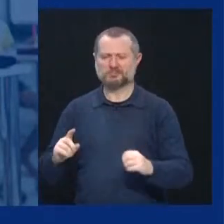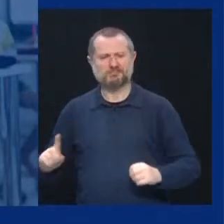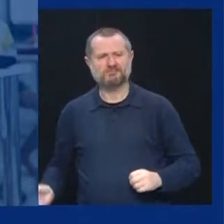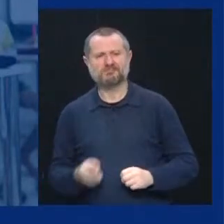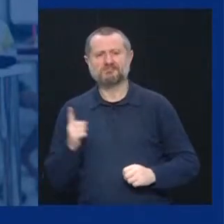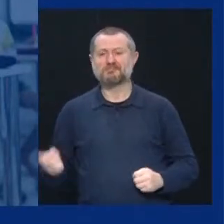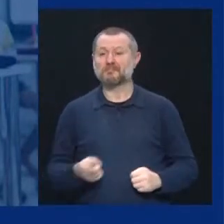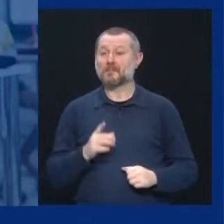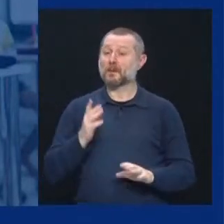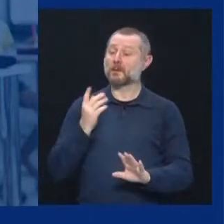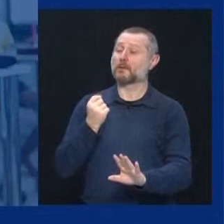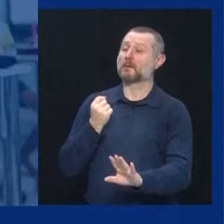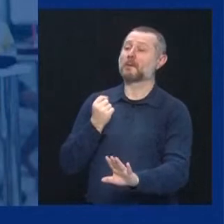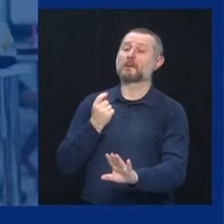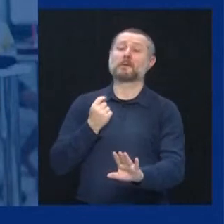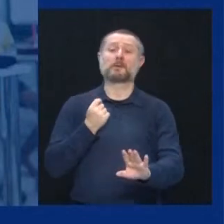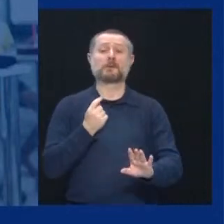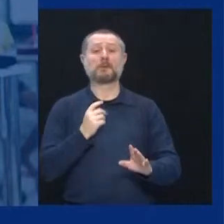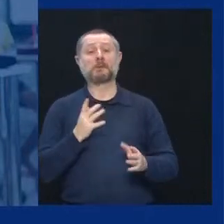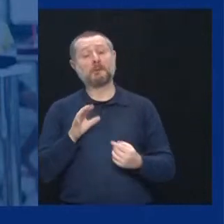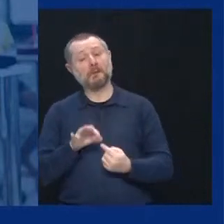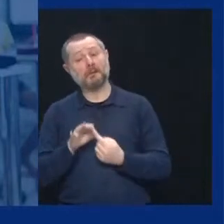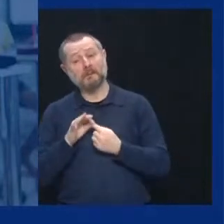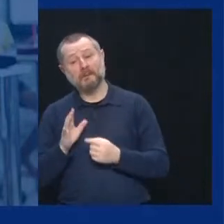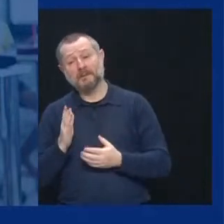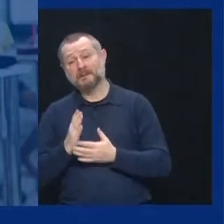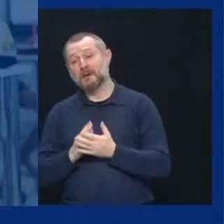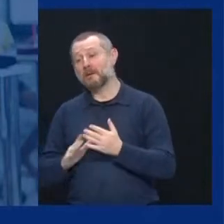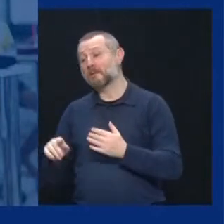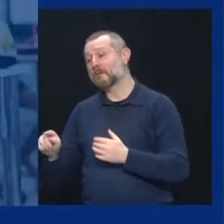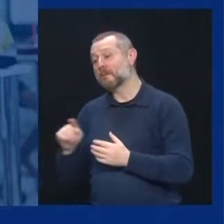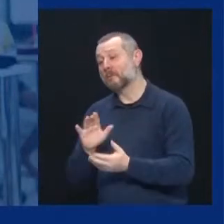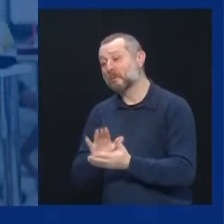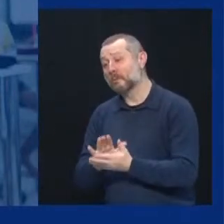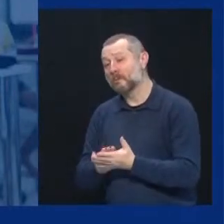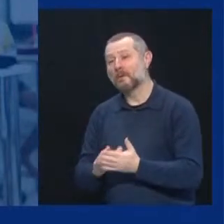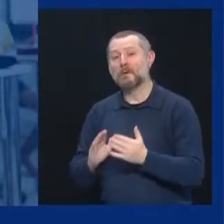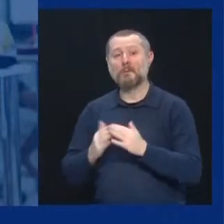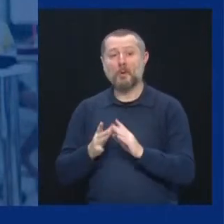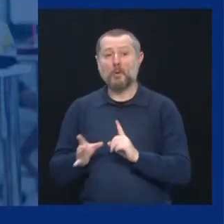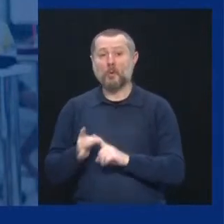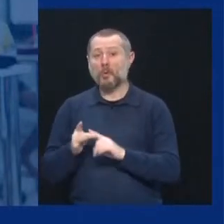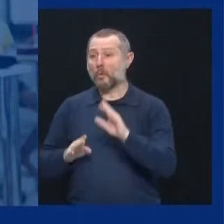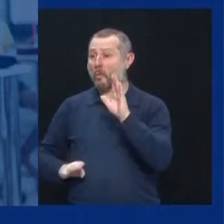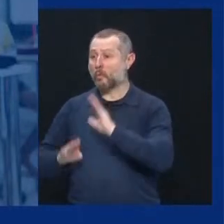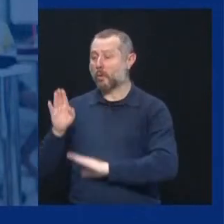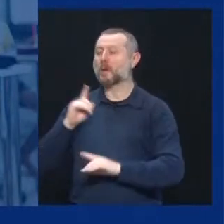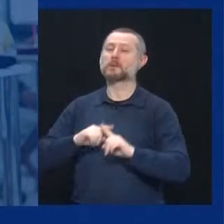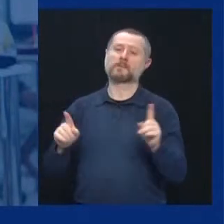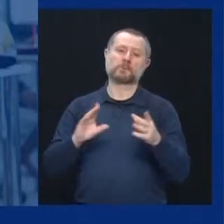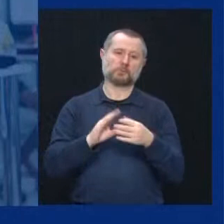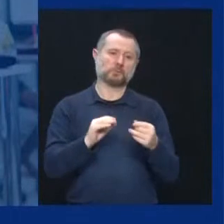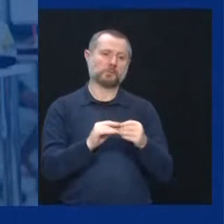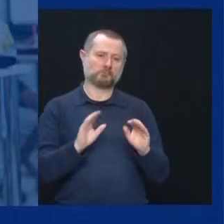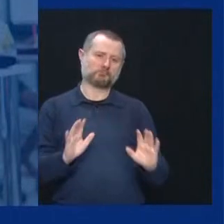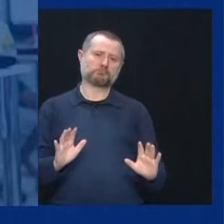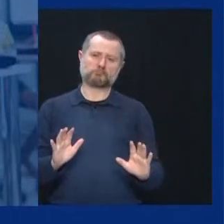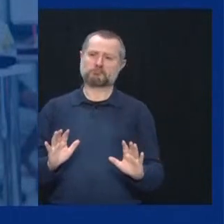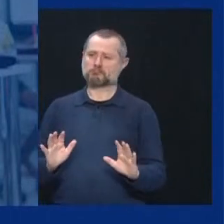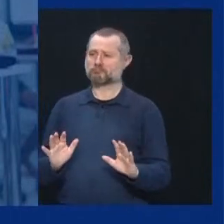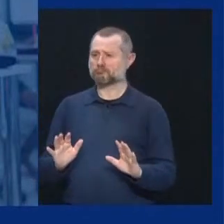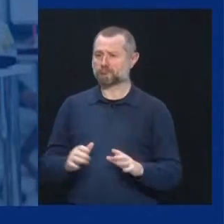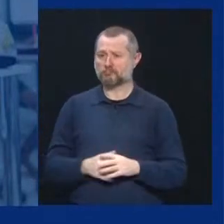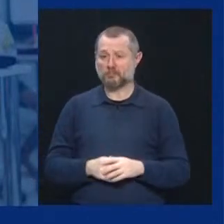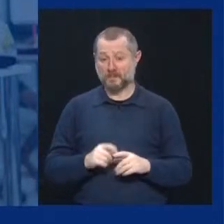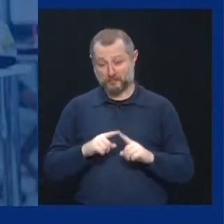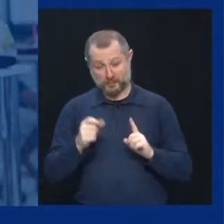Unless there's a community or school that has an infection spike. That is different. That is different. But